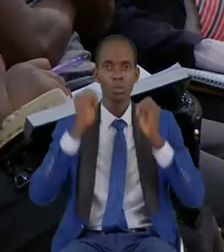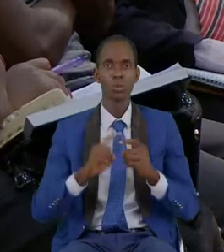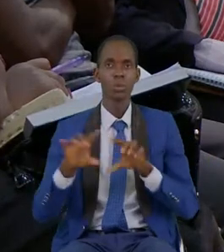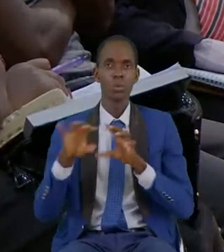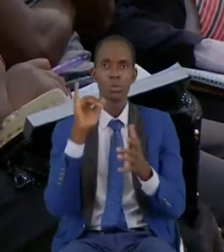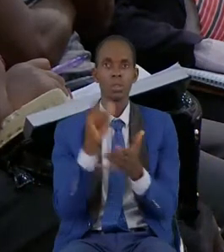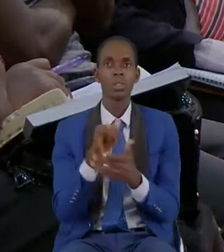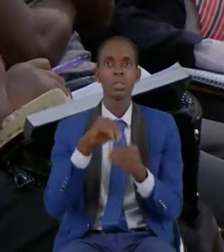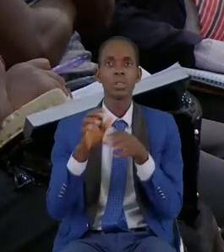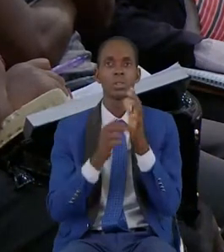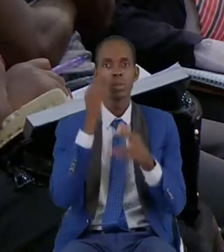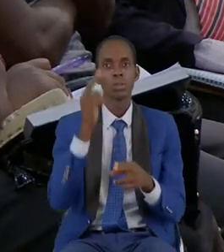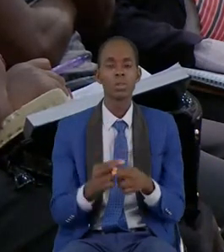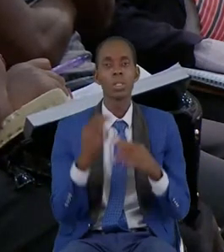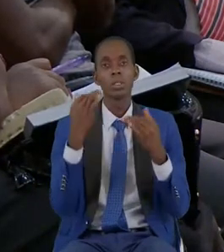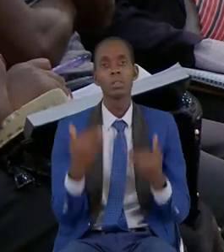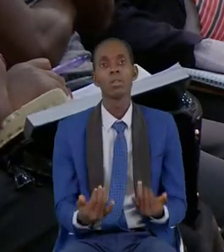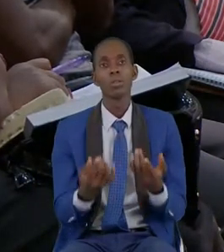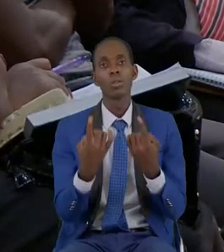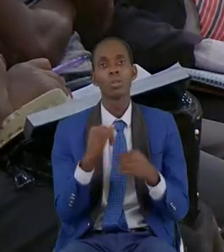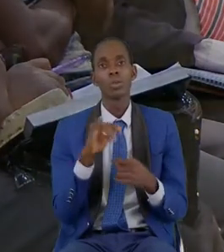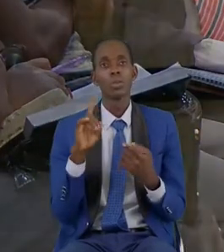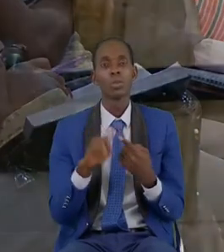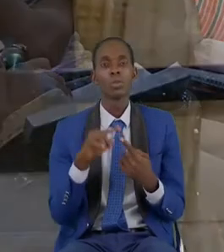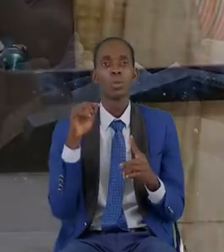name. We're now coming to